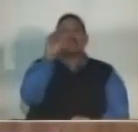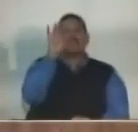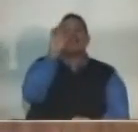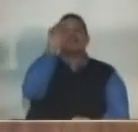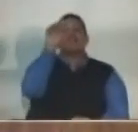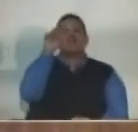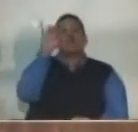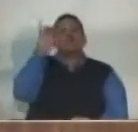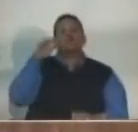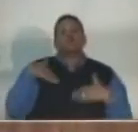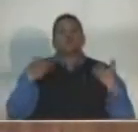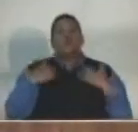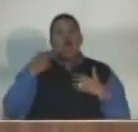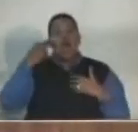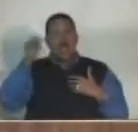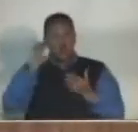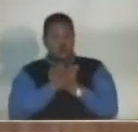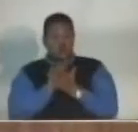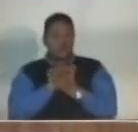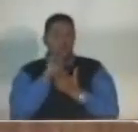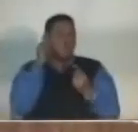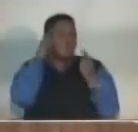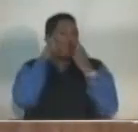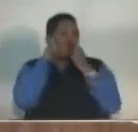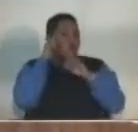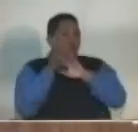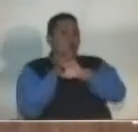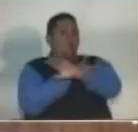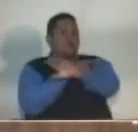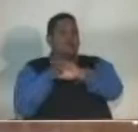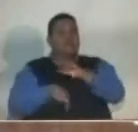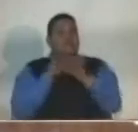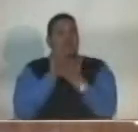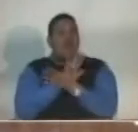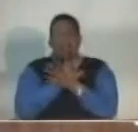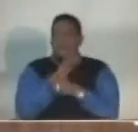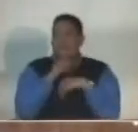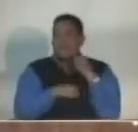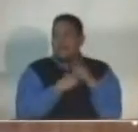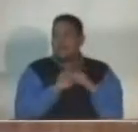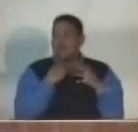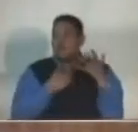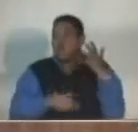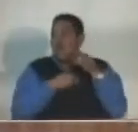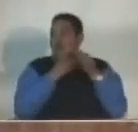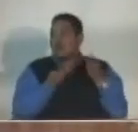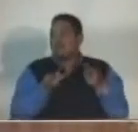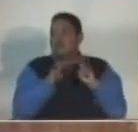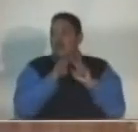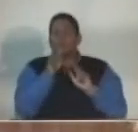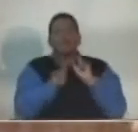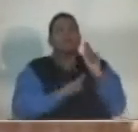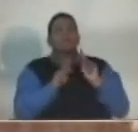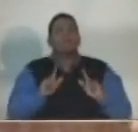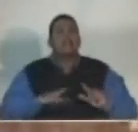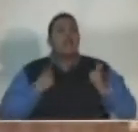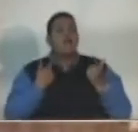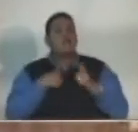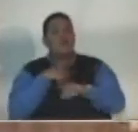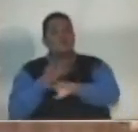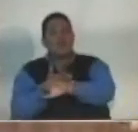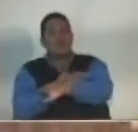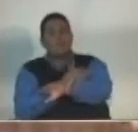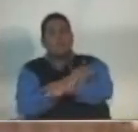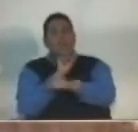similar upgrading during this academic year. In our quest to add value to people's lives, we've improved the